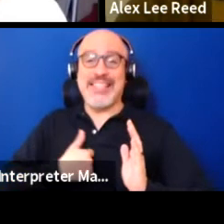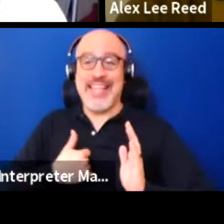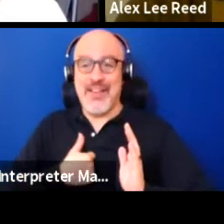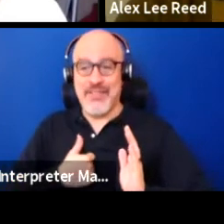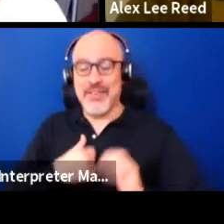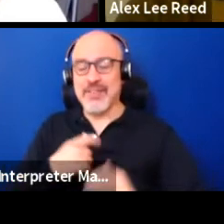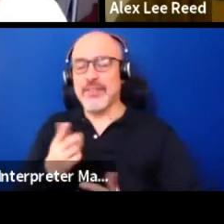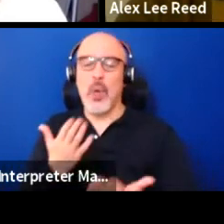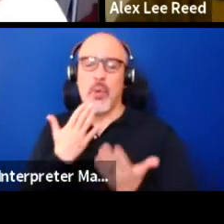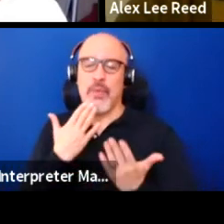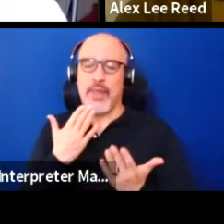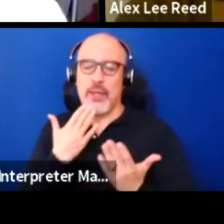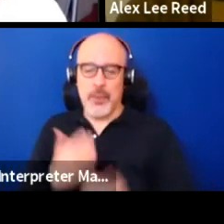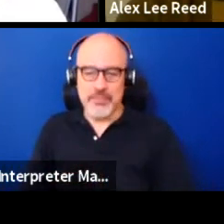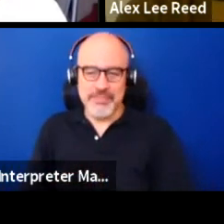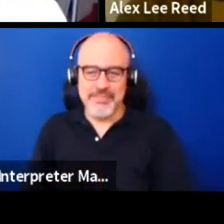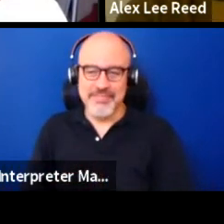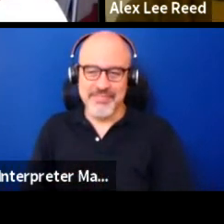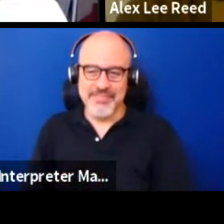Thank you. Thank you. Thank you.